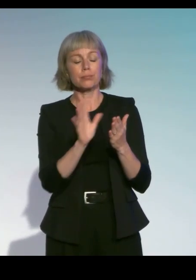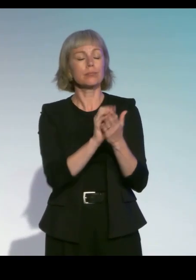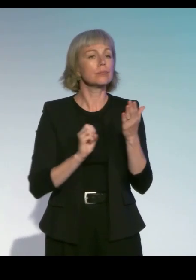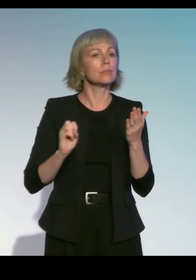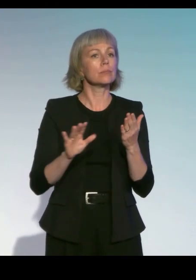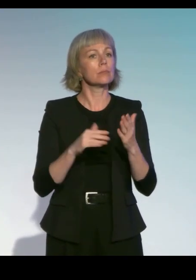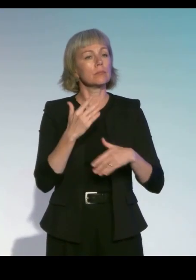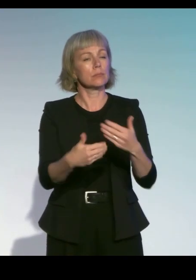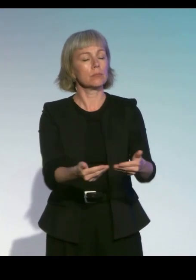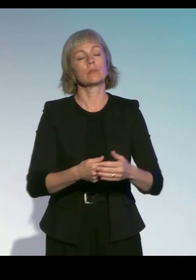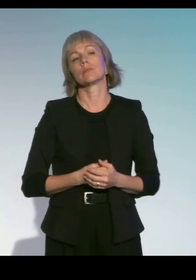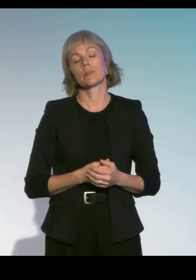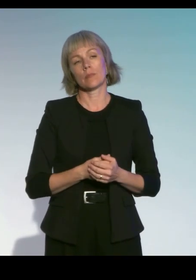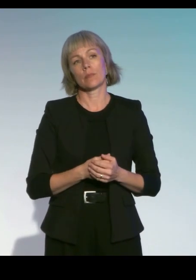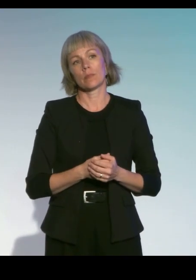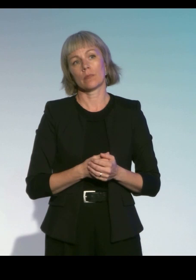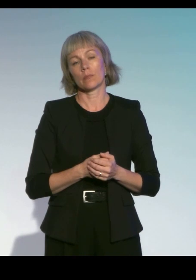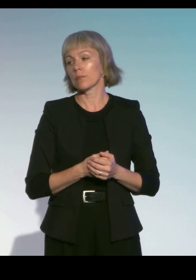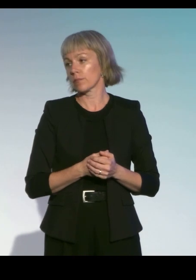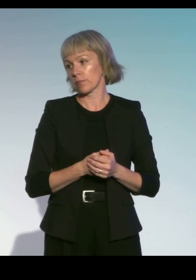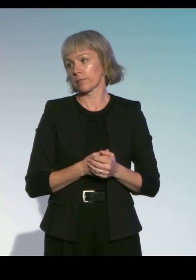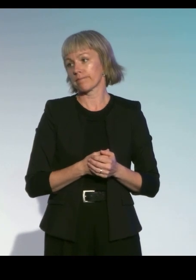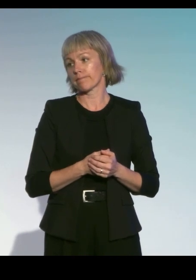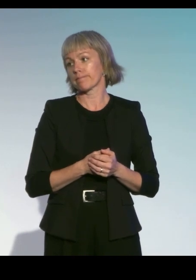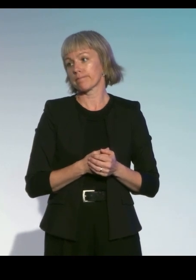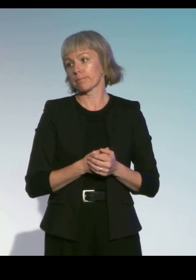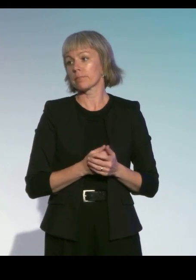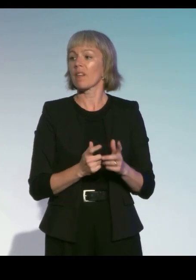Third, platforms need to value sexual content creators.